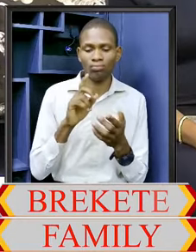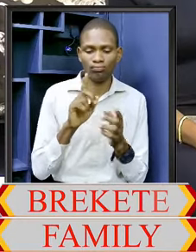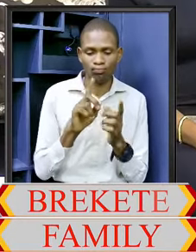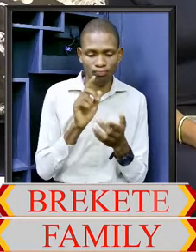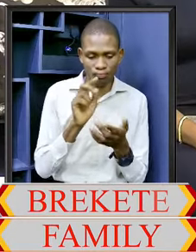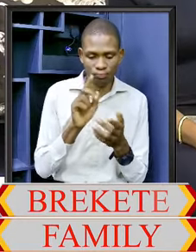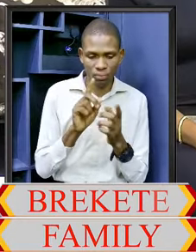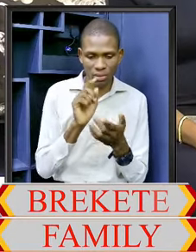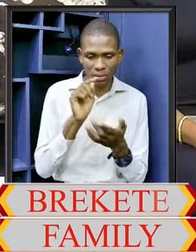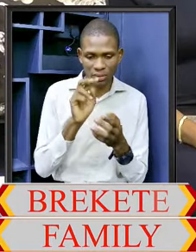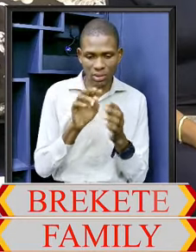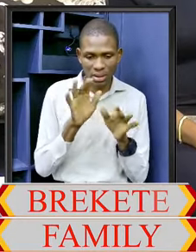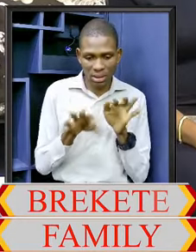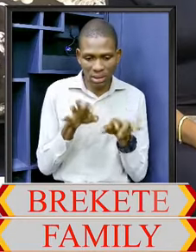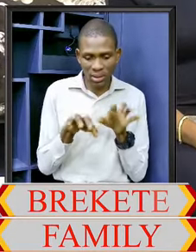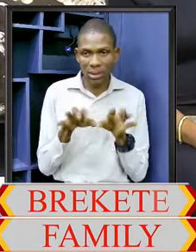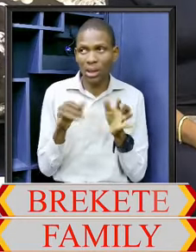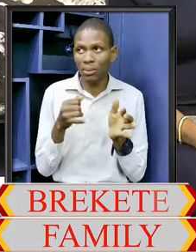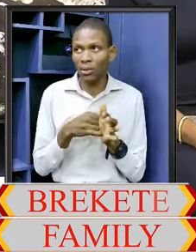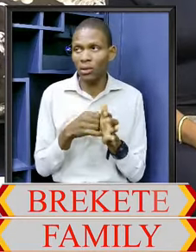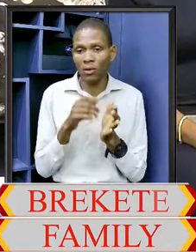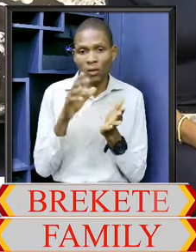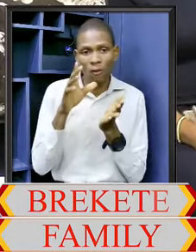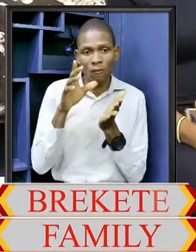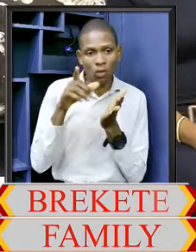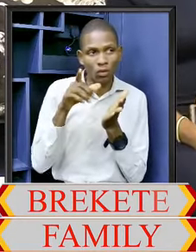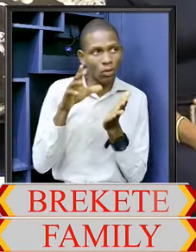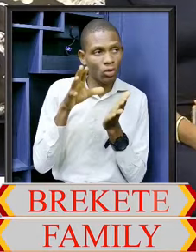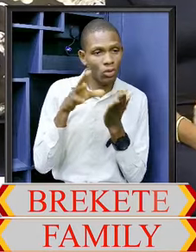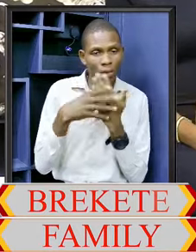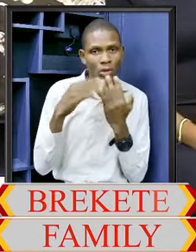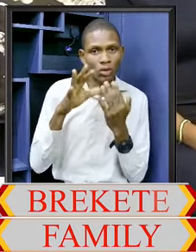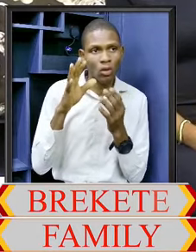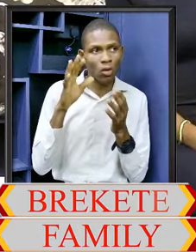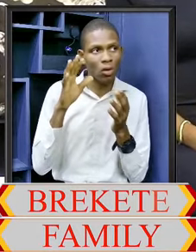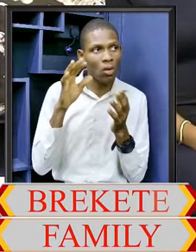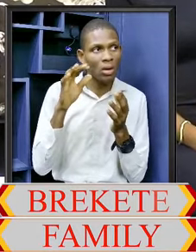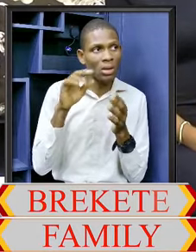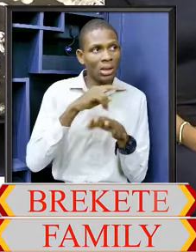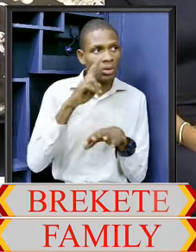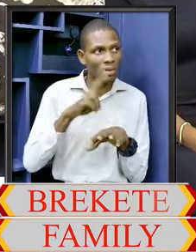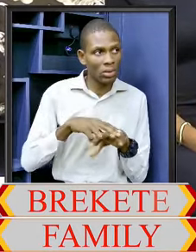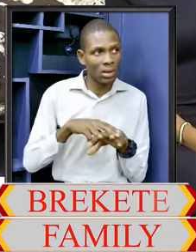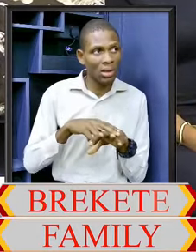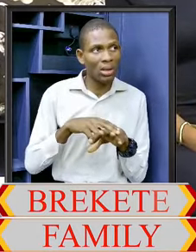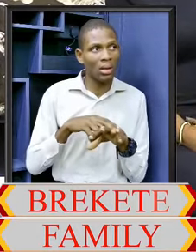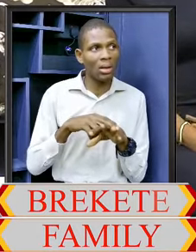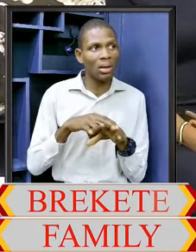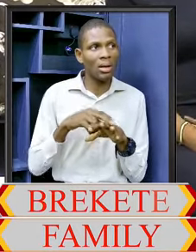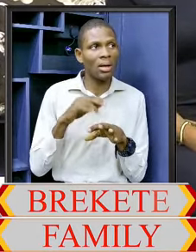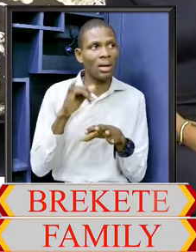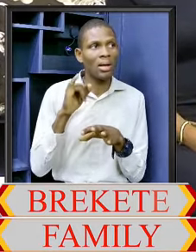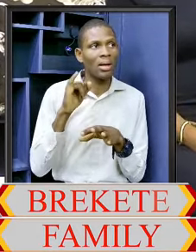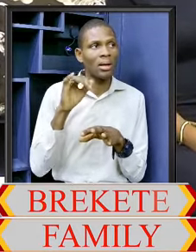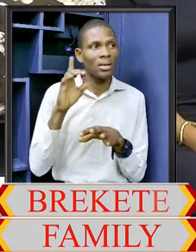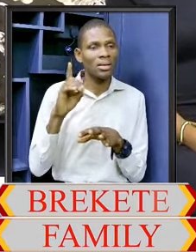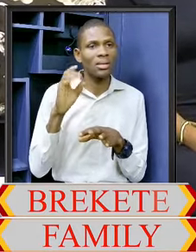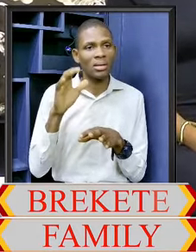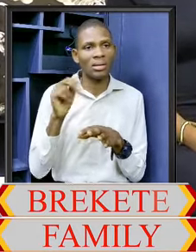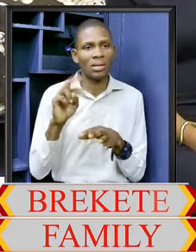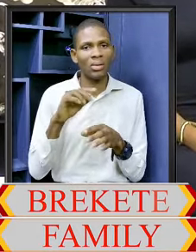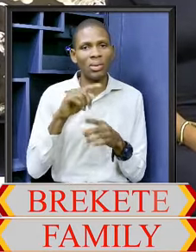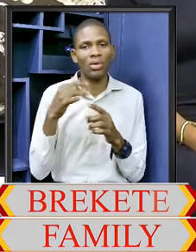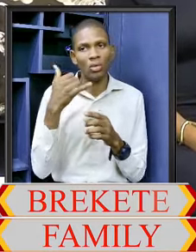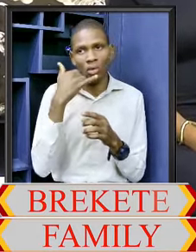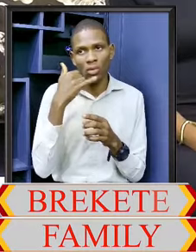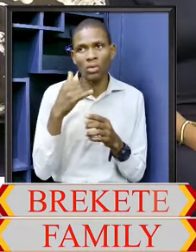You go type them. When you type it, you go photocopy your national ID card. You go give us your telephone number now. When they